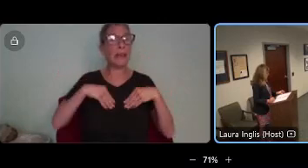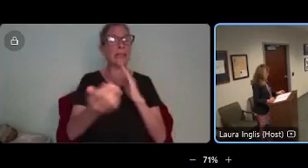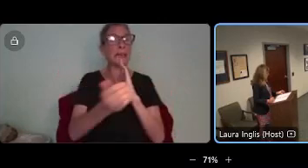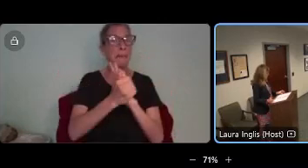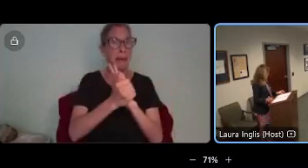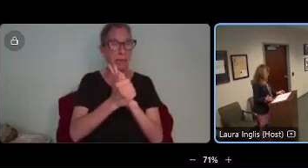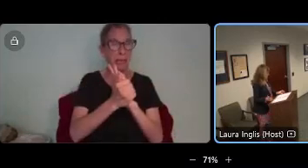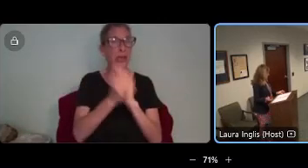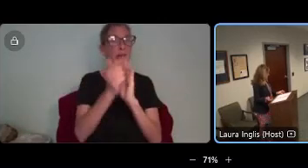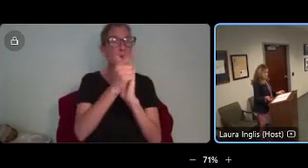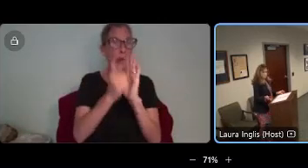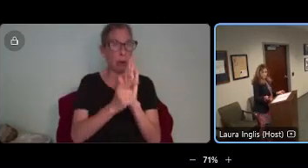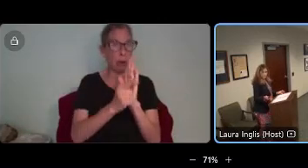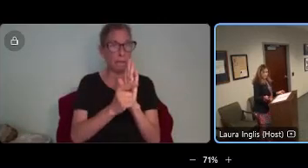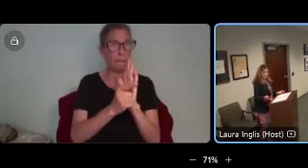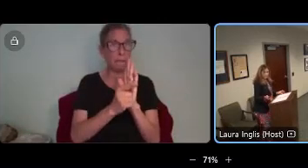law.